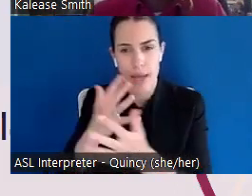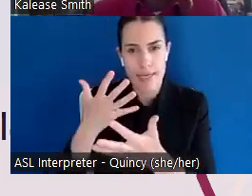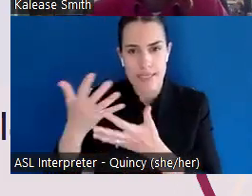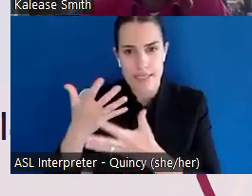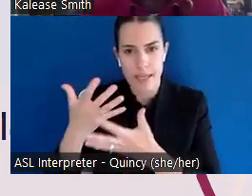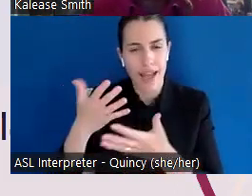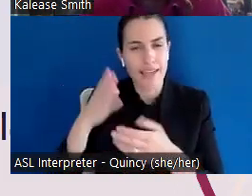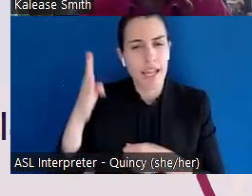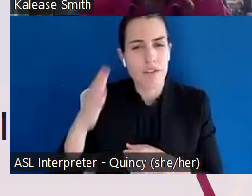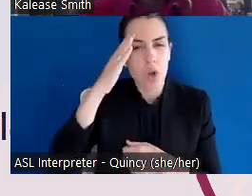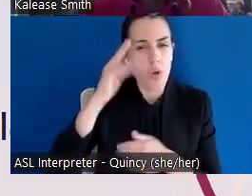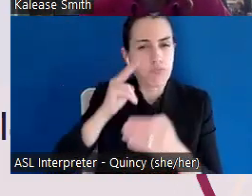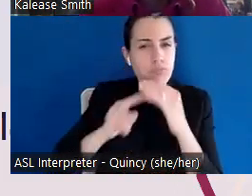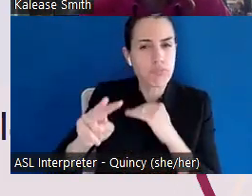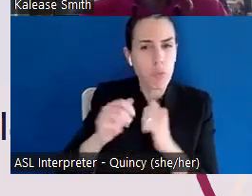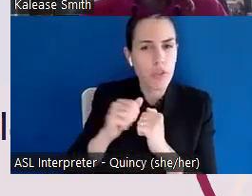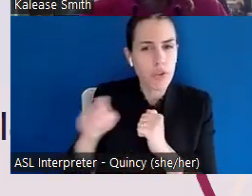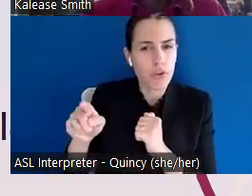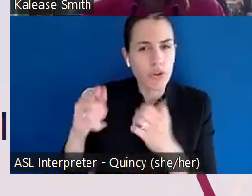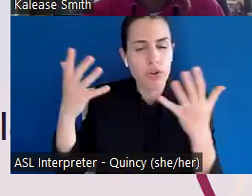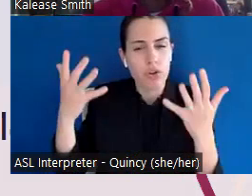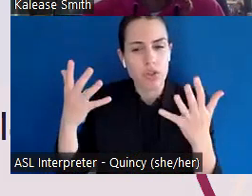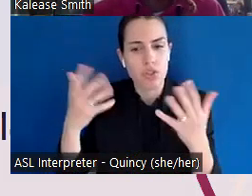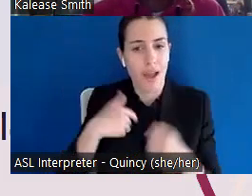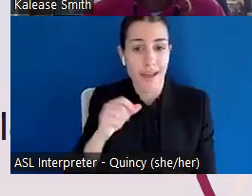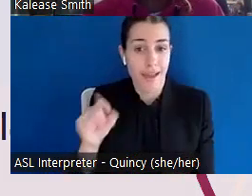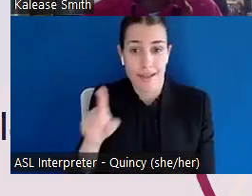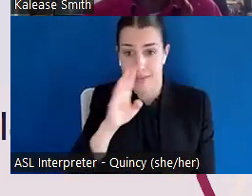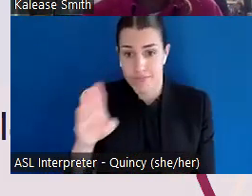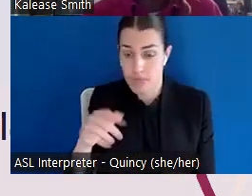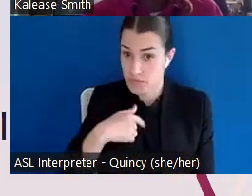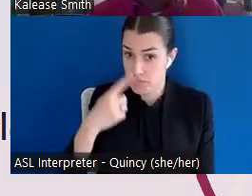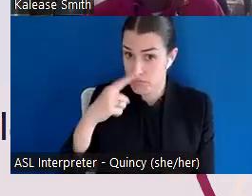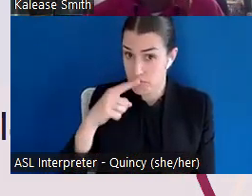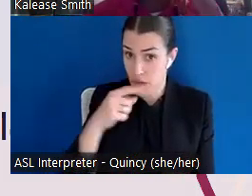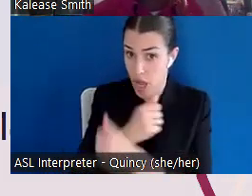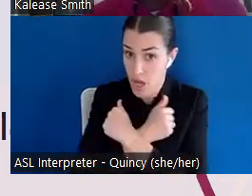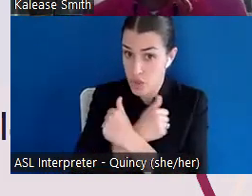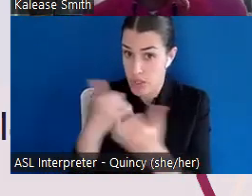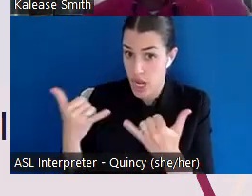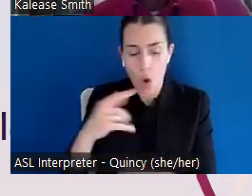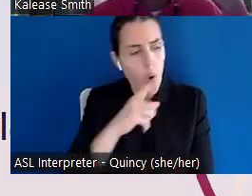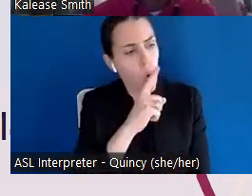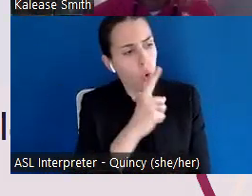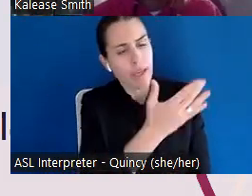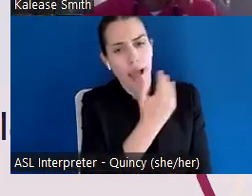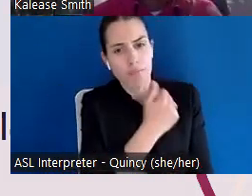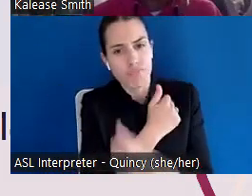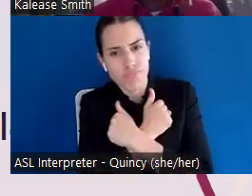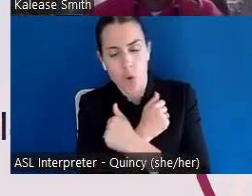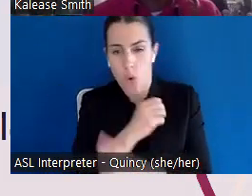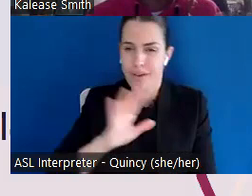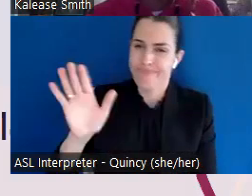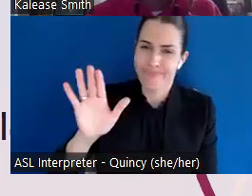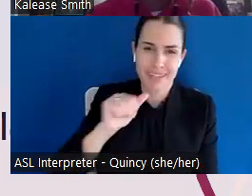get. And so I kind of asked her, is it okay to hug you today? She's like, yeah, that's great. She goes, well, no, really not